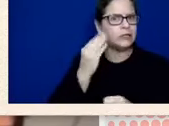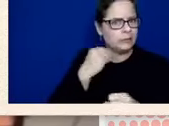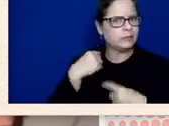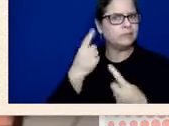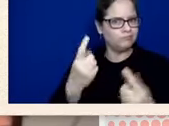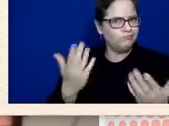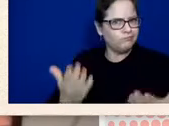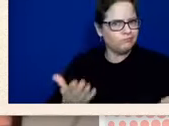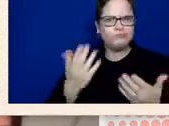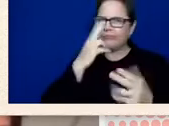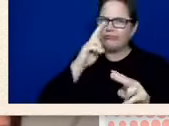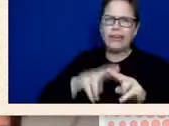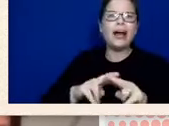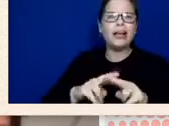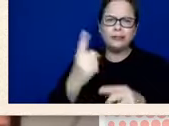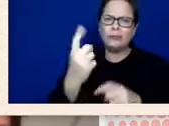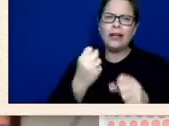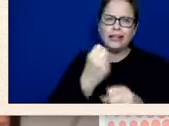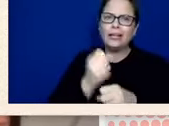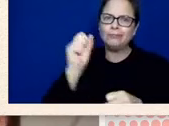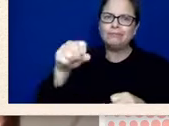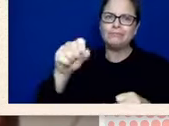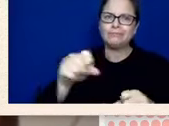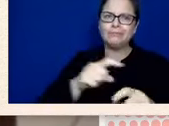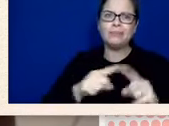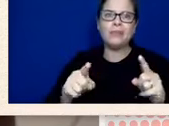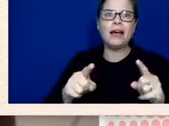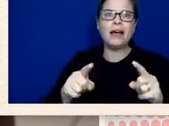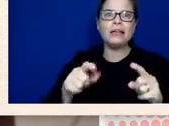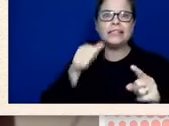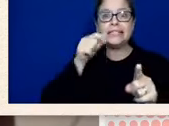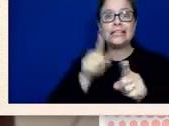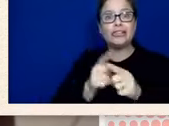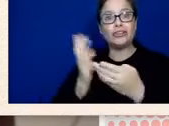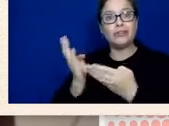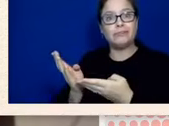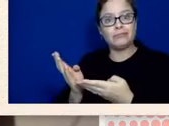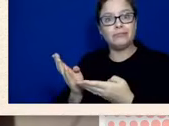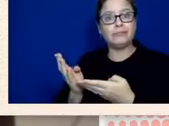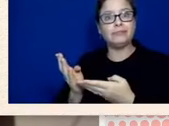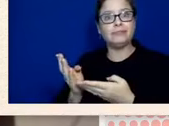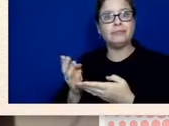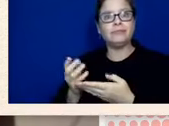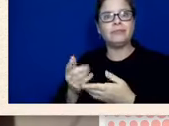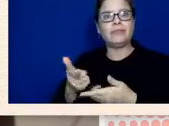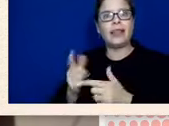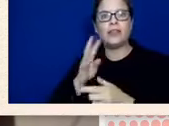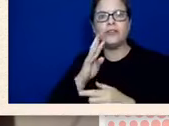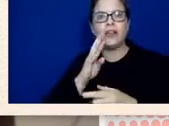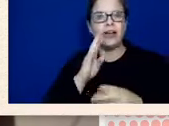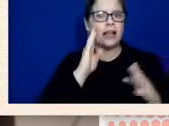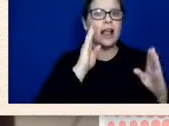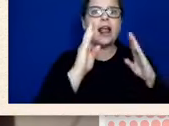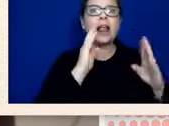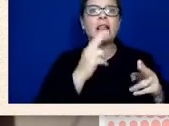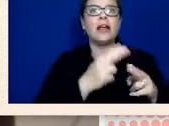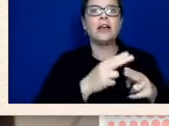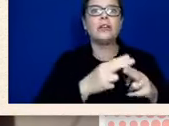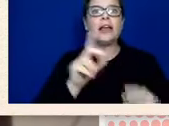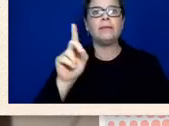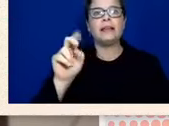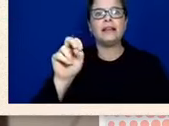It's been a lot of fun for that 1 year, but yeah. This is my sister. I'm gonna let her talk for a little bit now. Hi, my name is